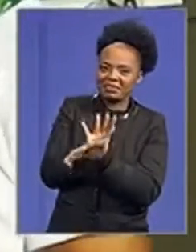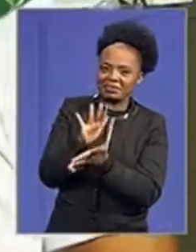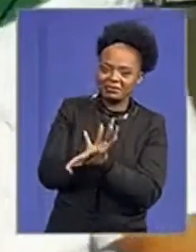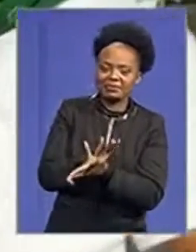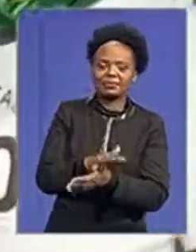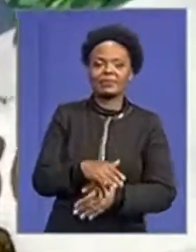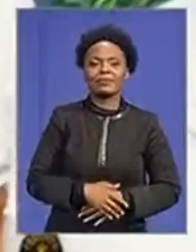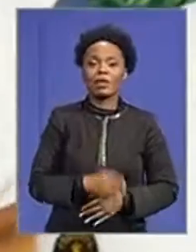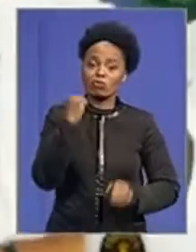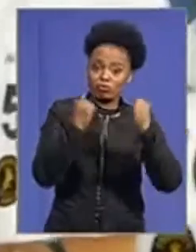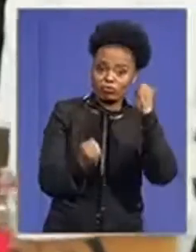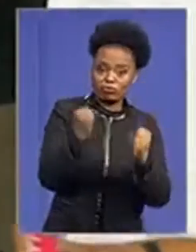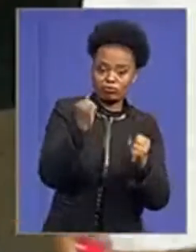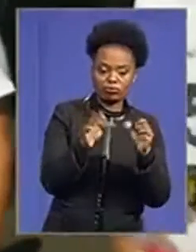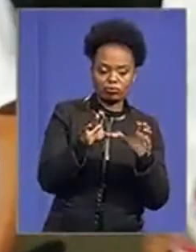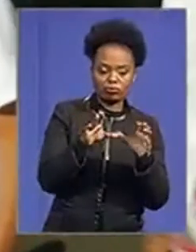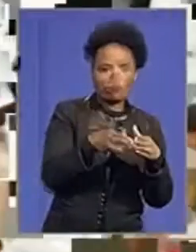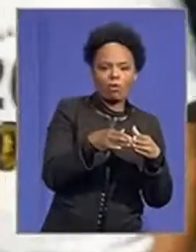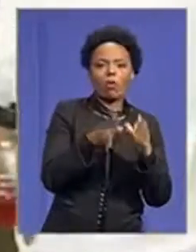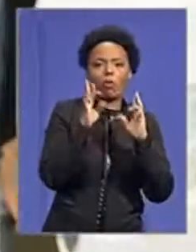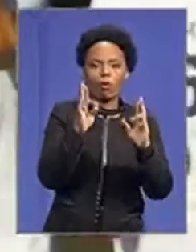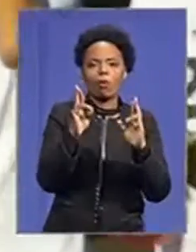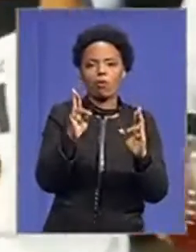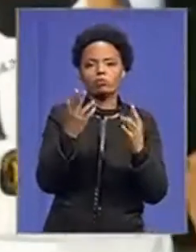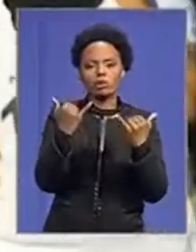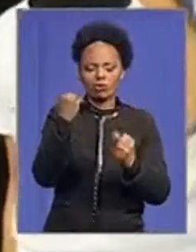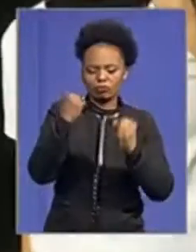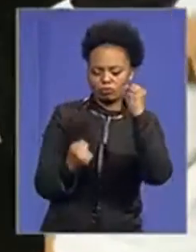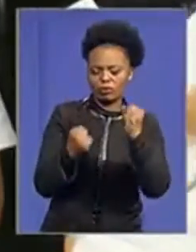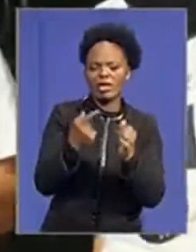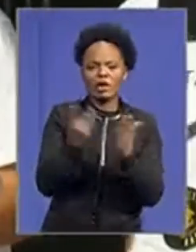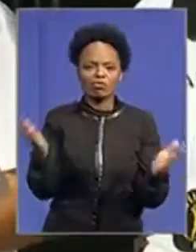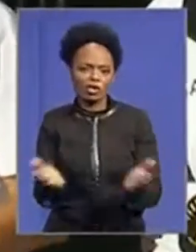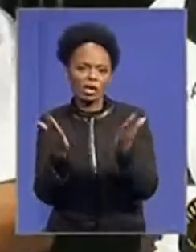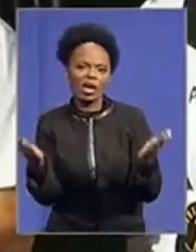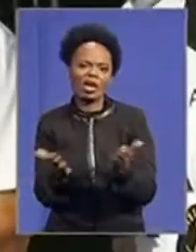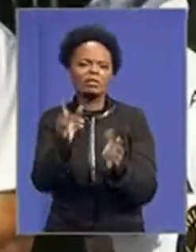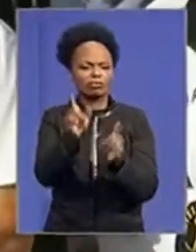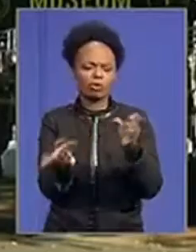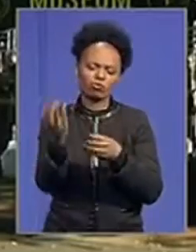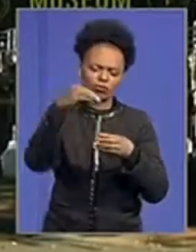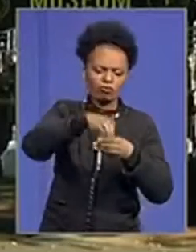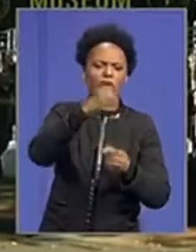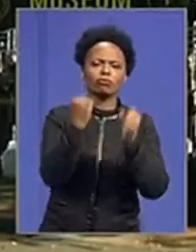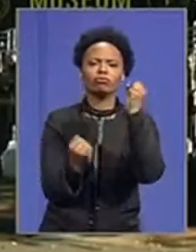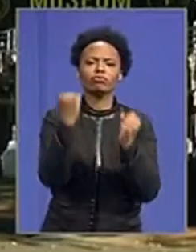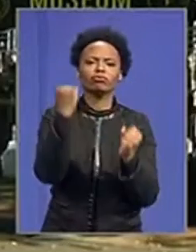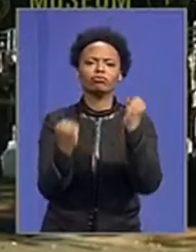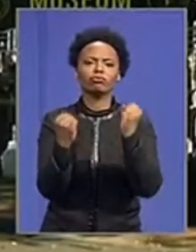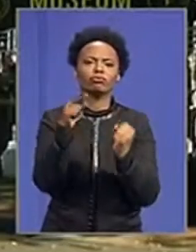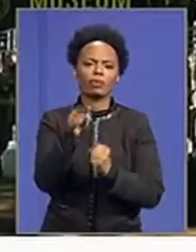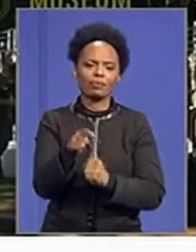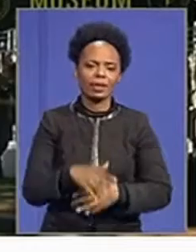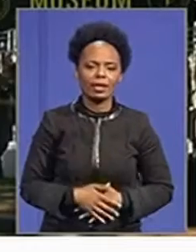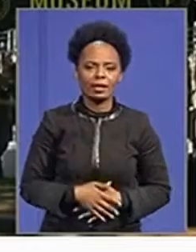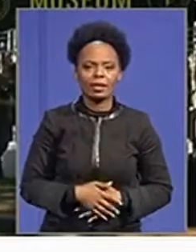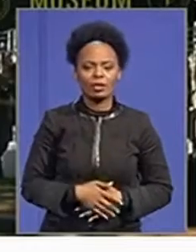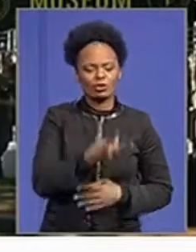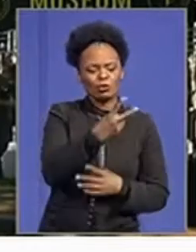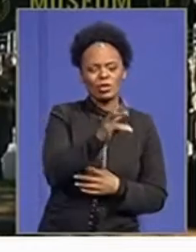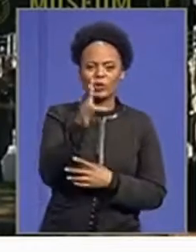Comrades Marathon o tshepa ha lelo ena e tla kgothatsa Dimathi tse ding ho ka kenela lebelo. It's disappointing in 2020 when we